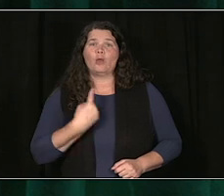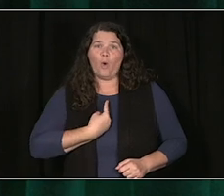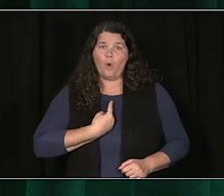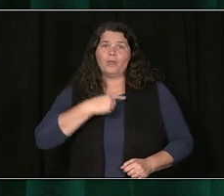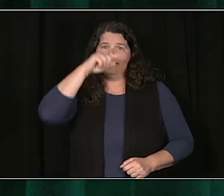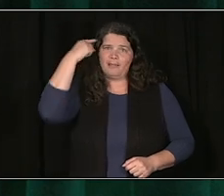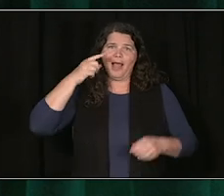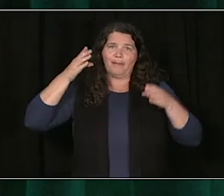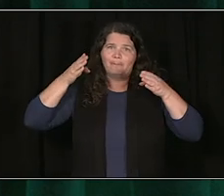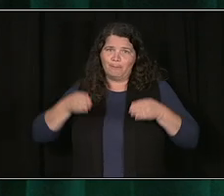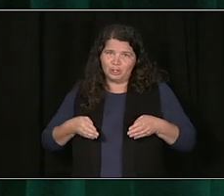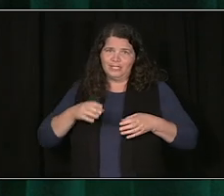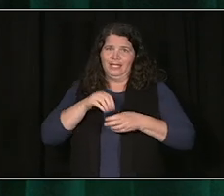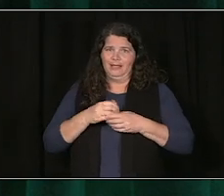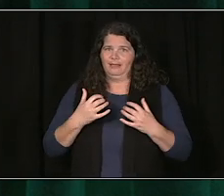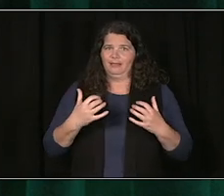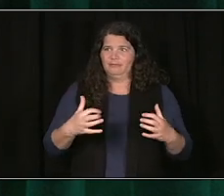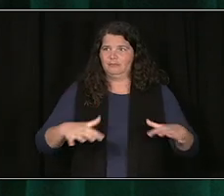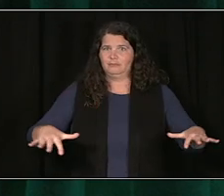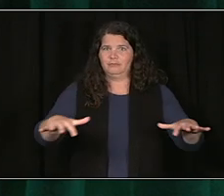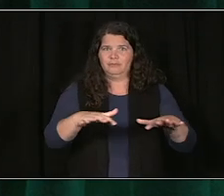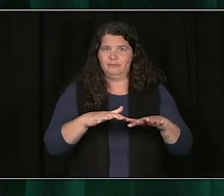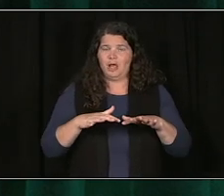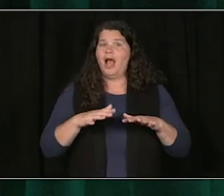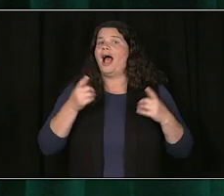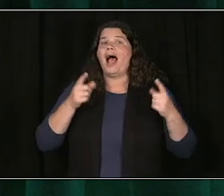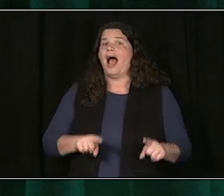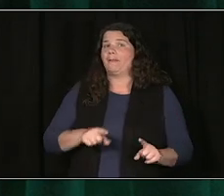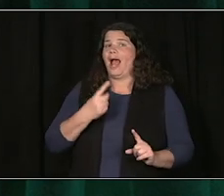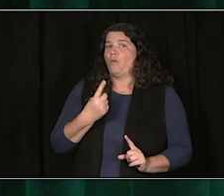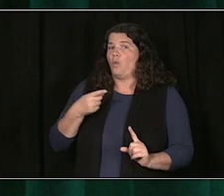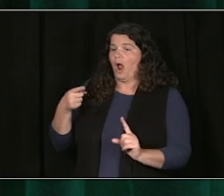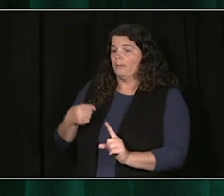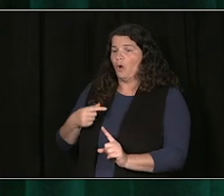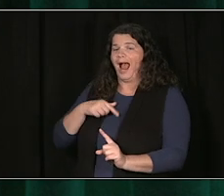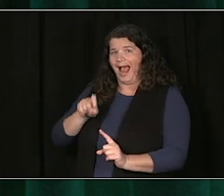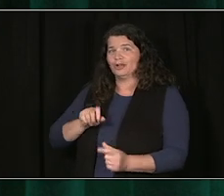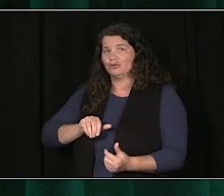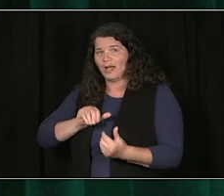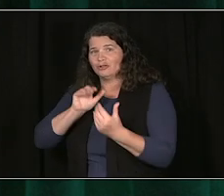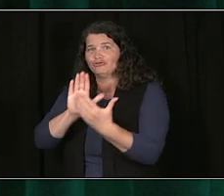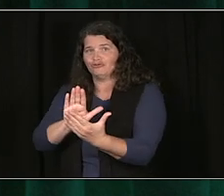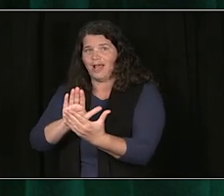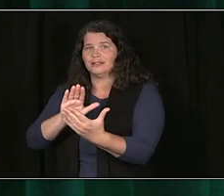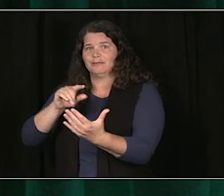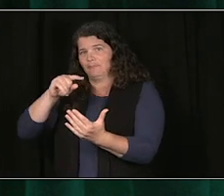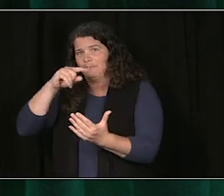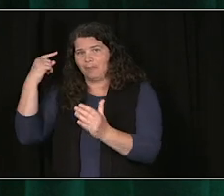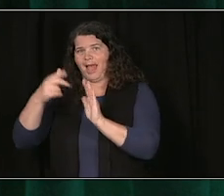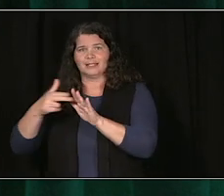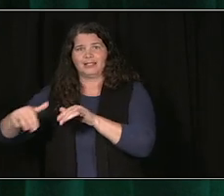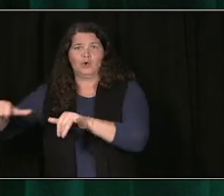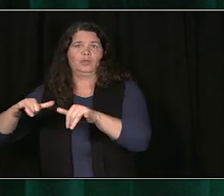one point to have to address what I felt was black stereotyping that was done on the other side. That's not